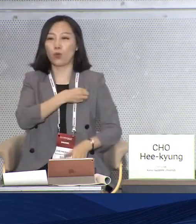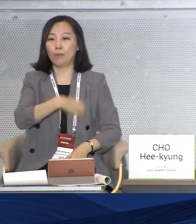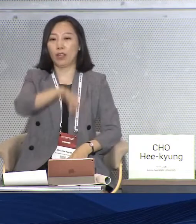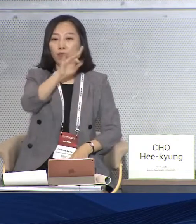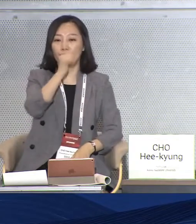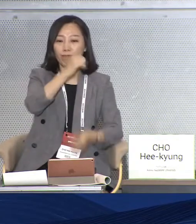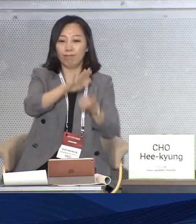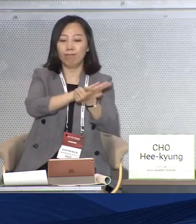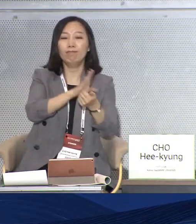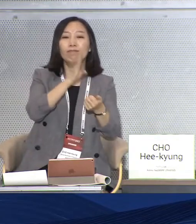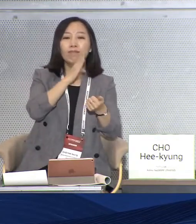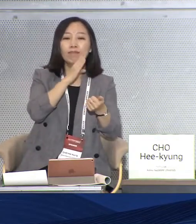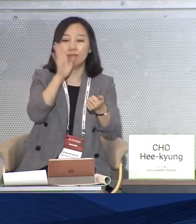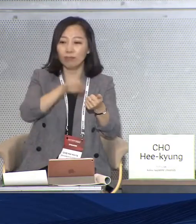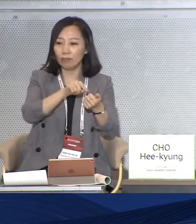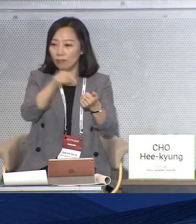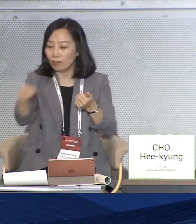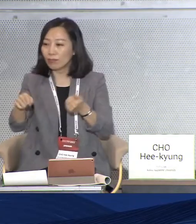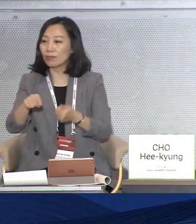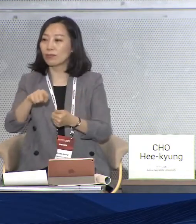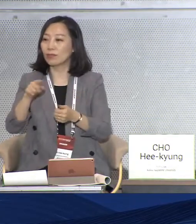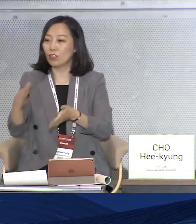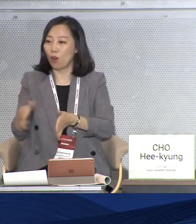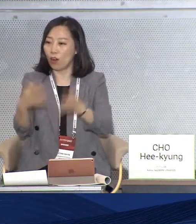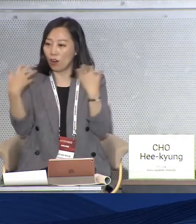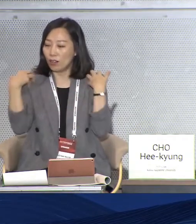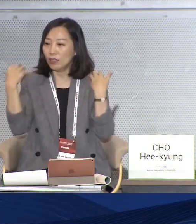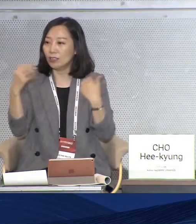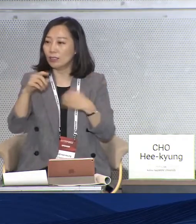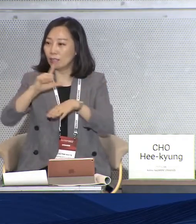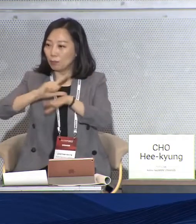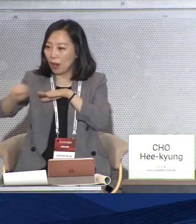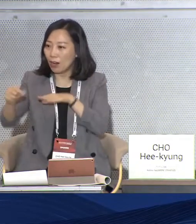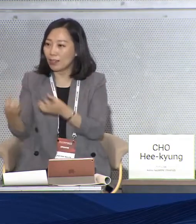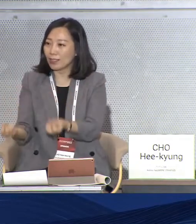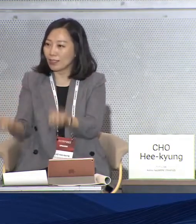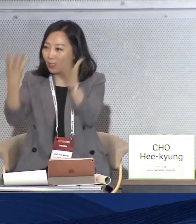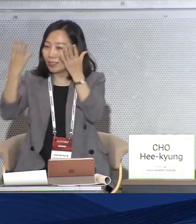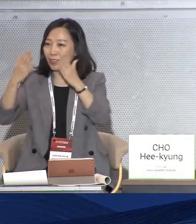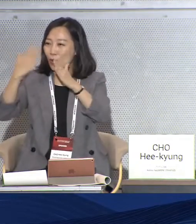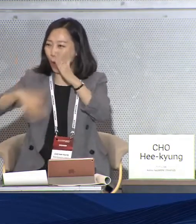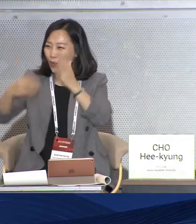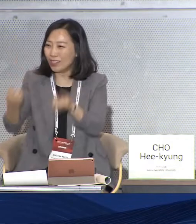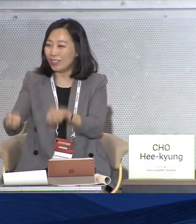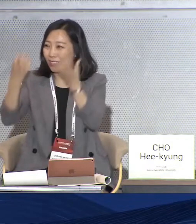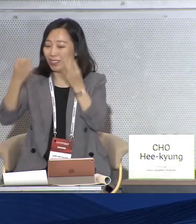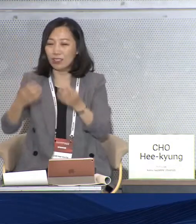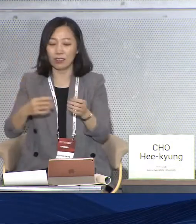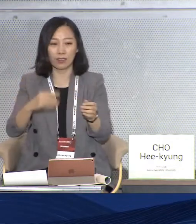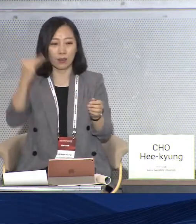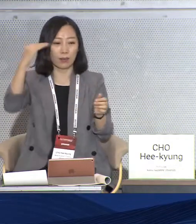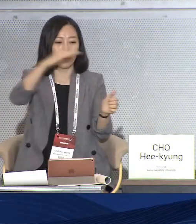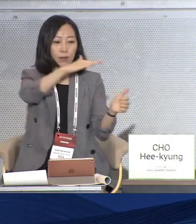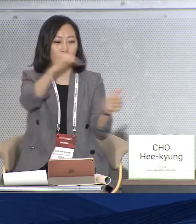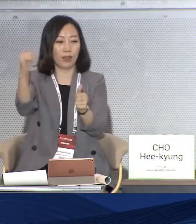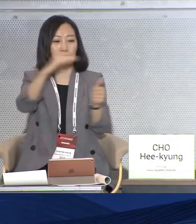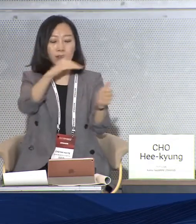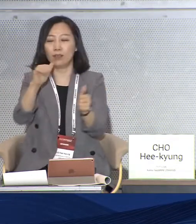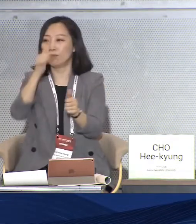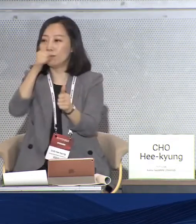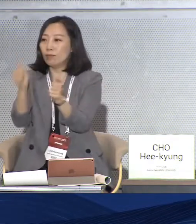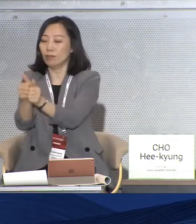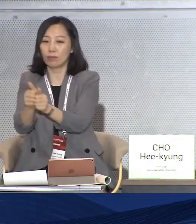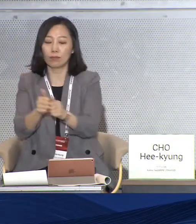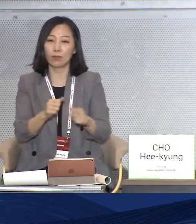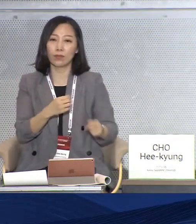when it comes to all local governments, the centers just give service to their